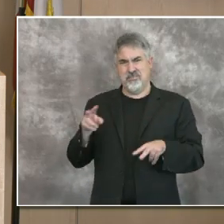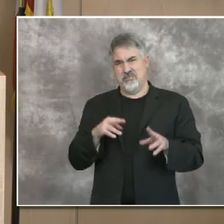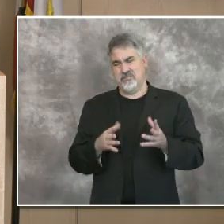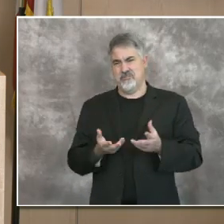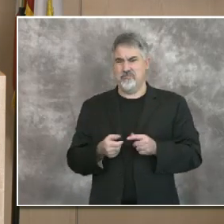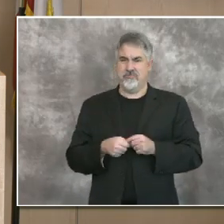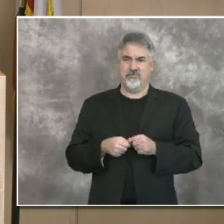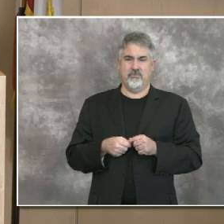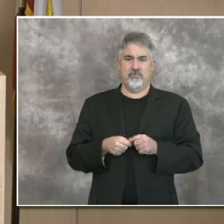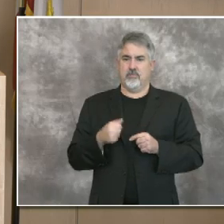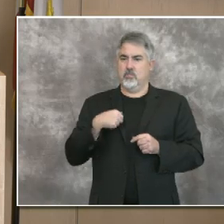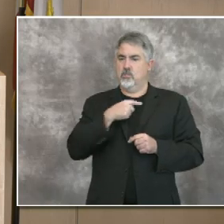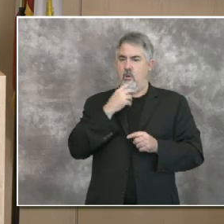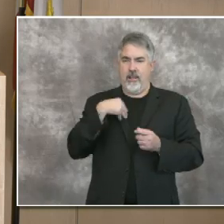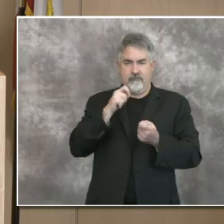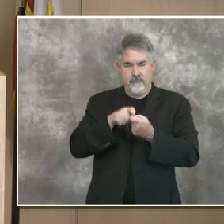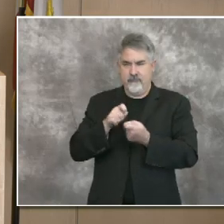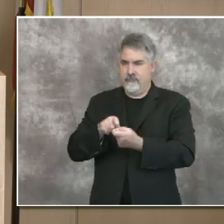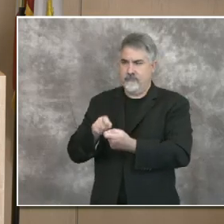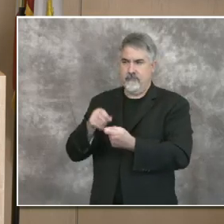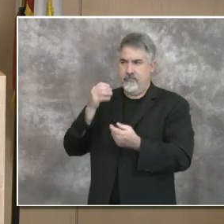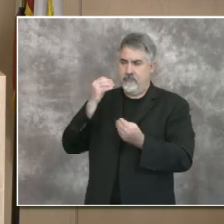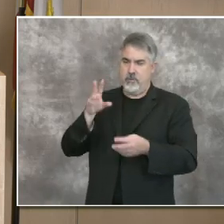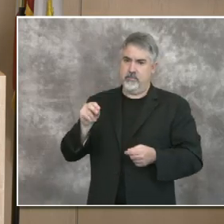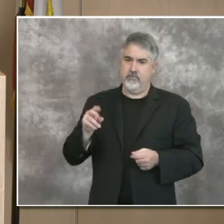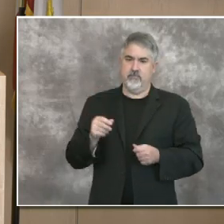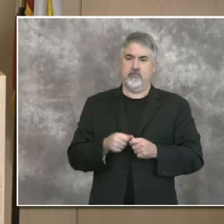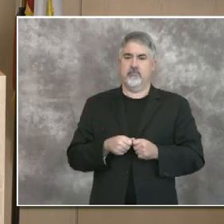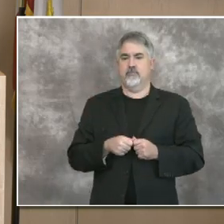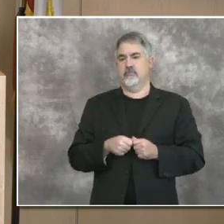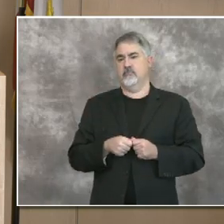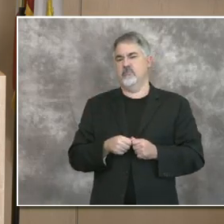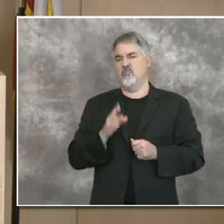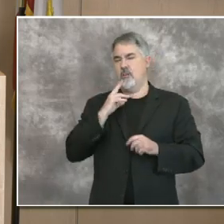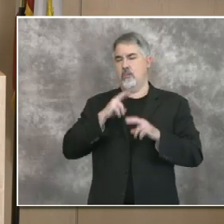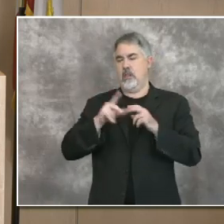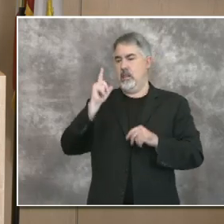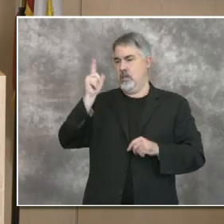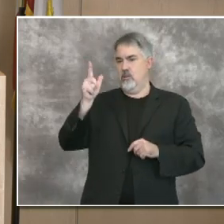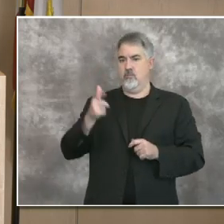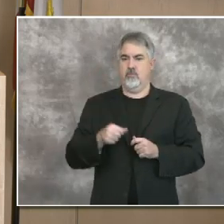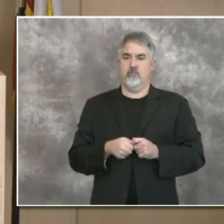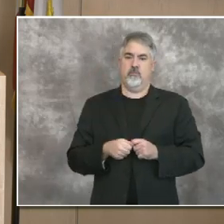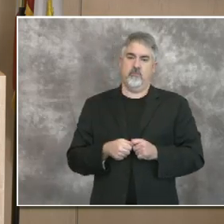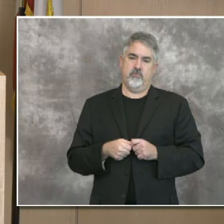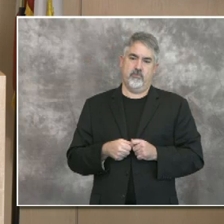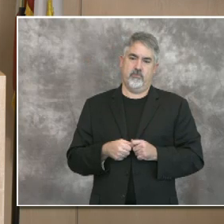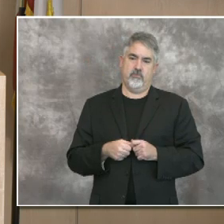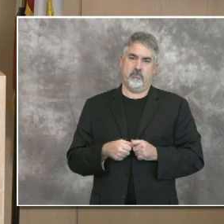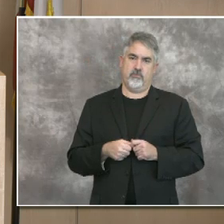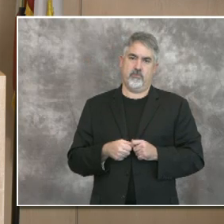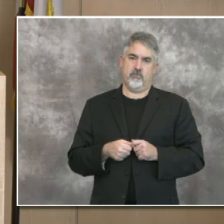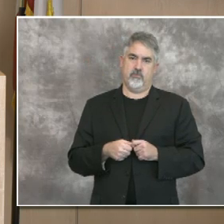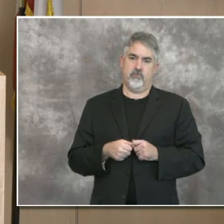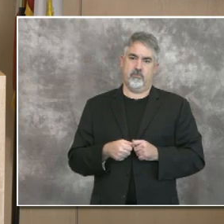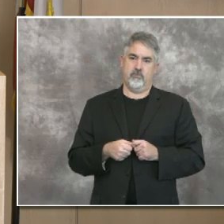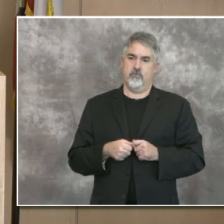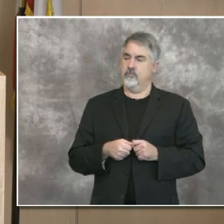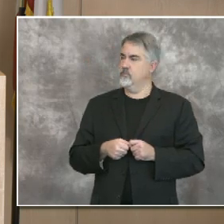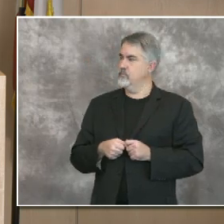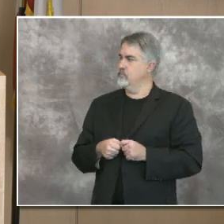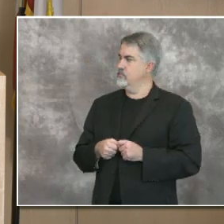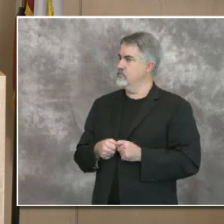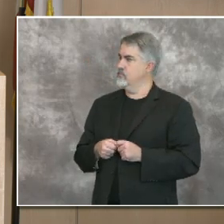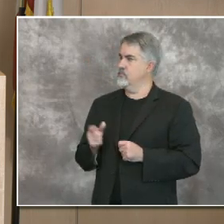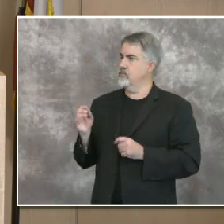But we don't have those right now, so we will look at those demographics in the coming months or 2 weeks.